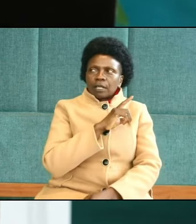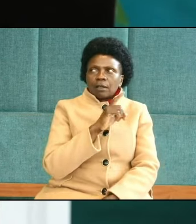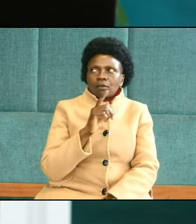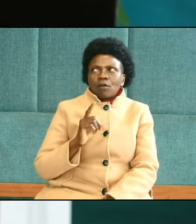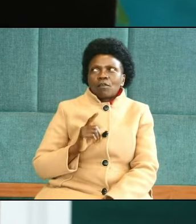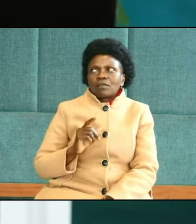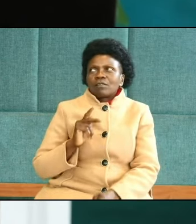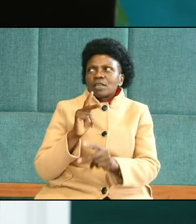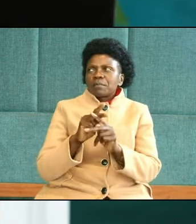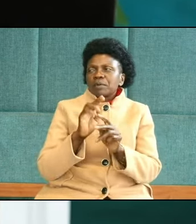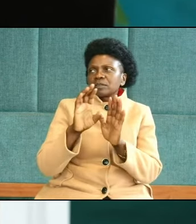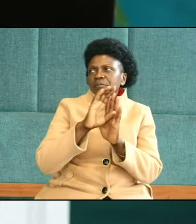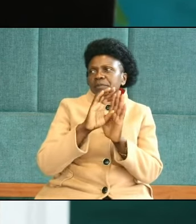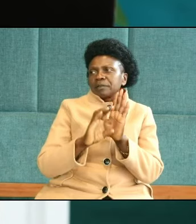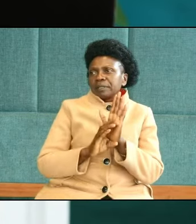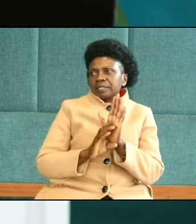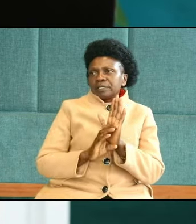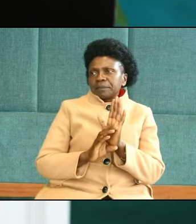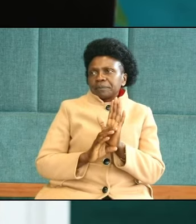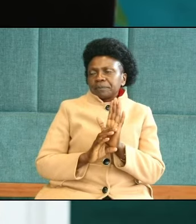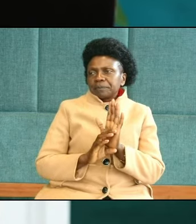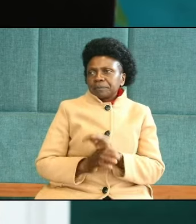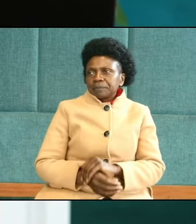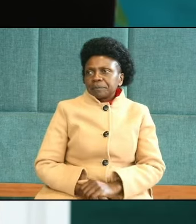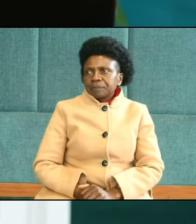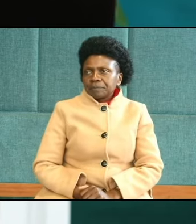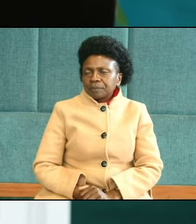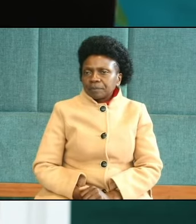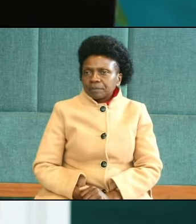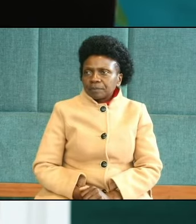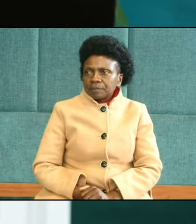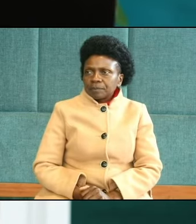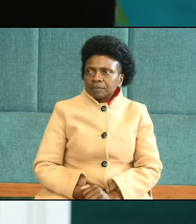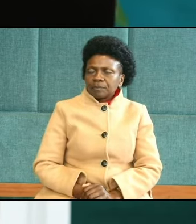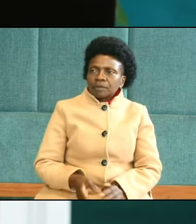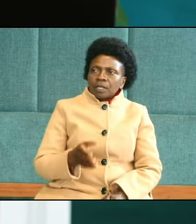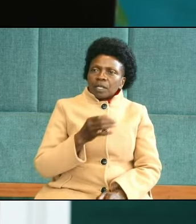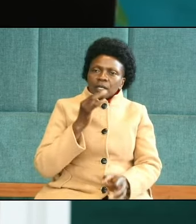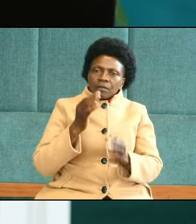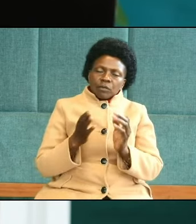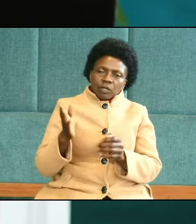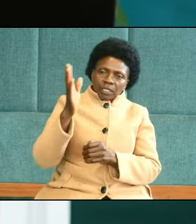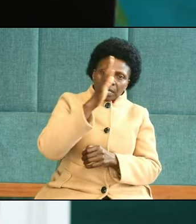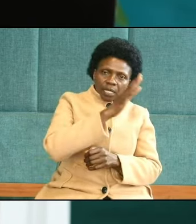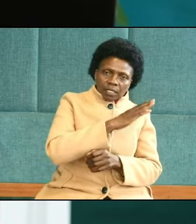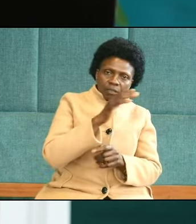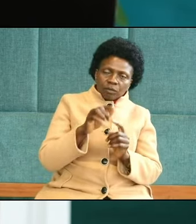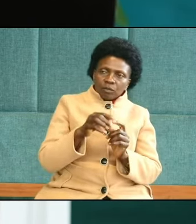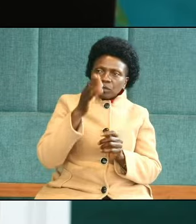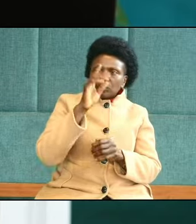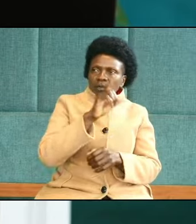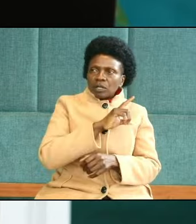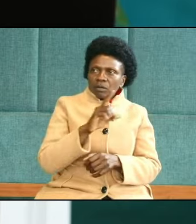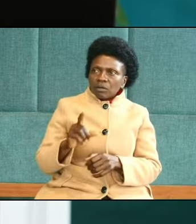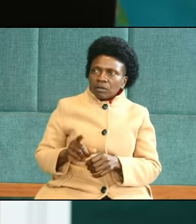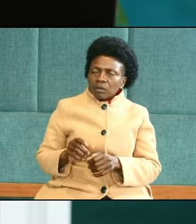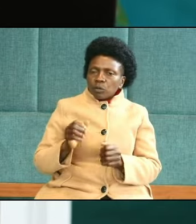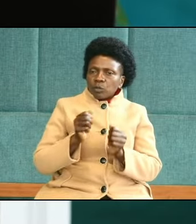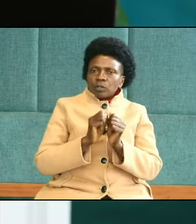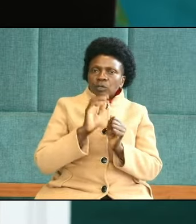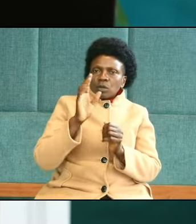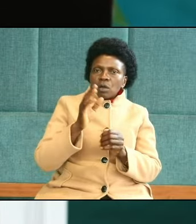to keep his commandments and his statutes which are written in the book of the law, and if you return to the Lord your God with all your heart and with all